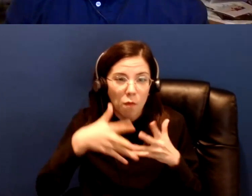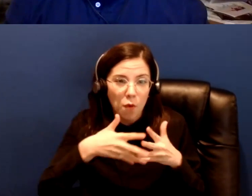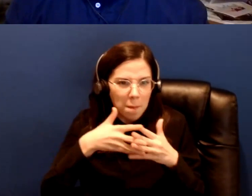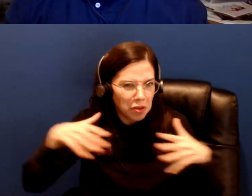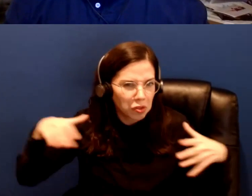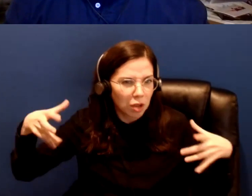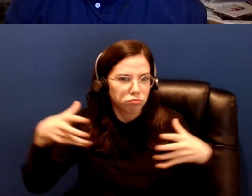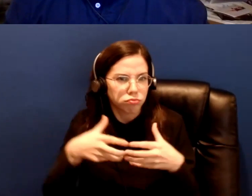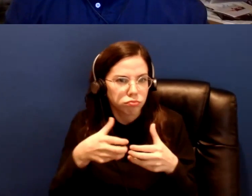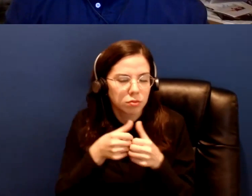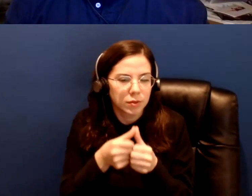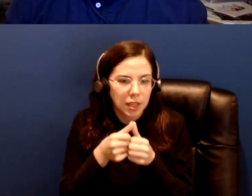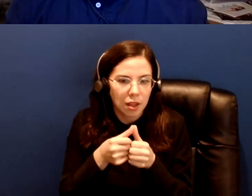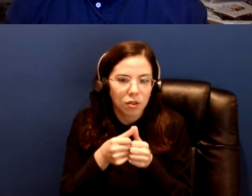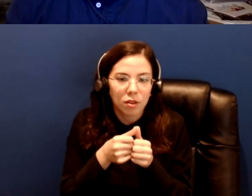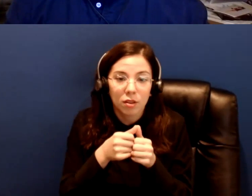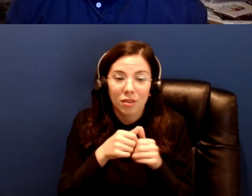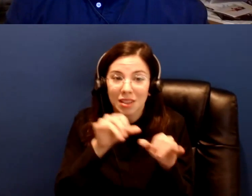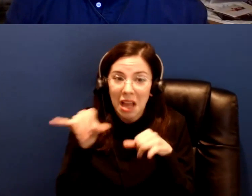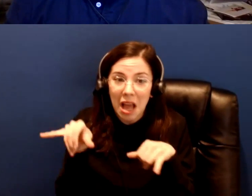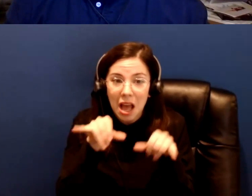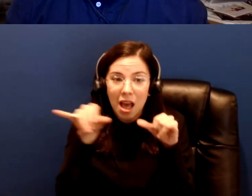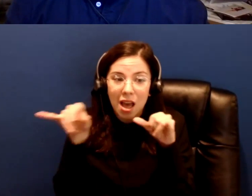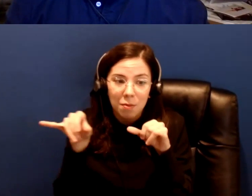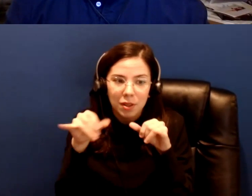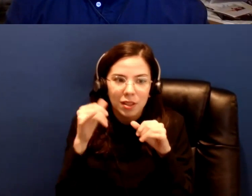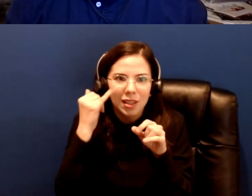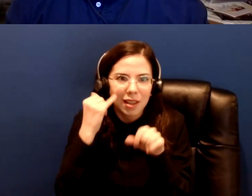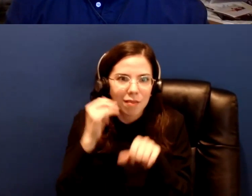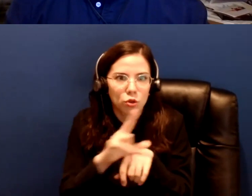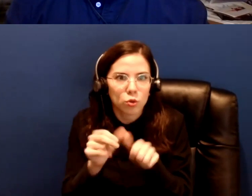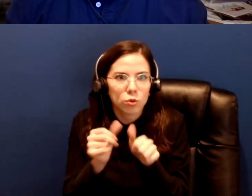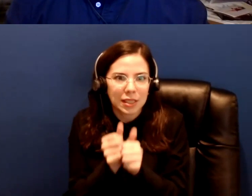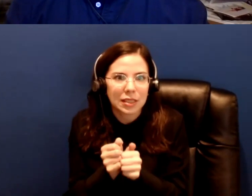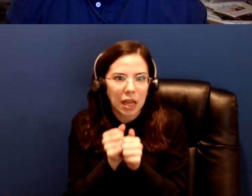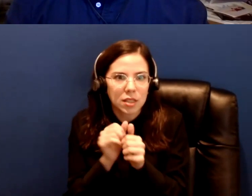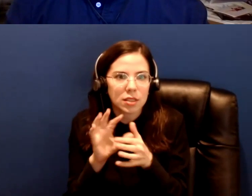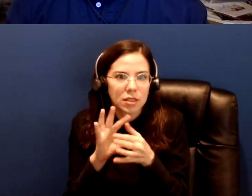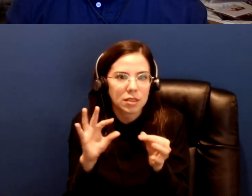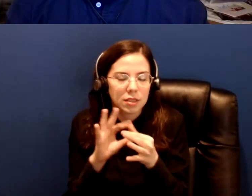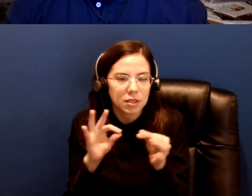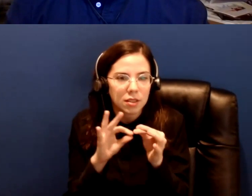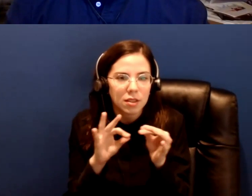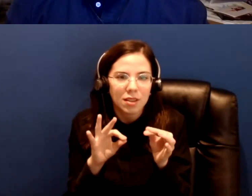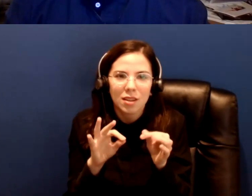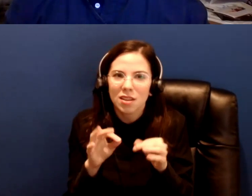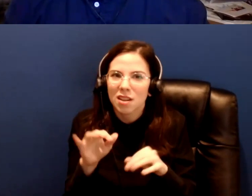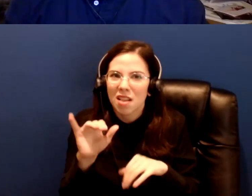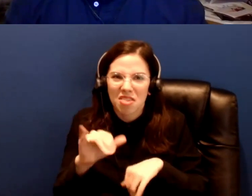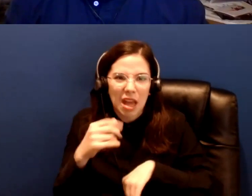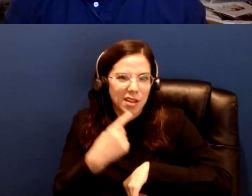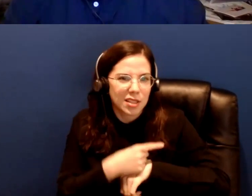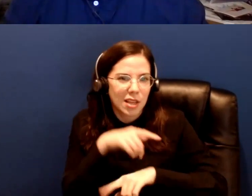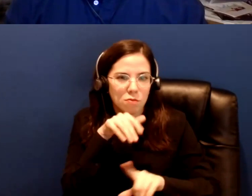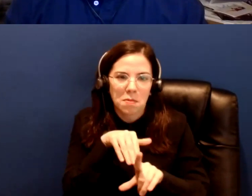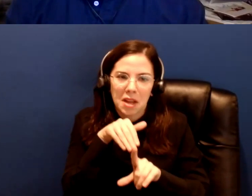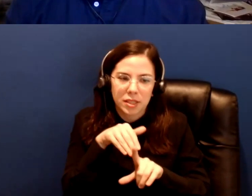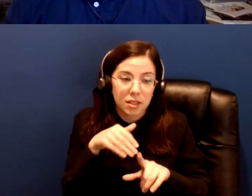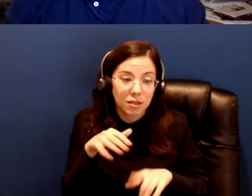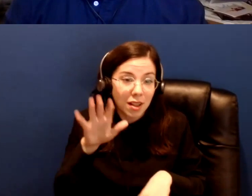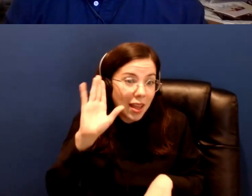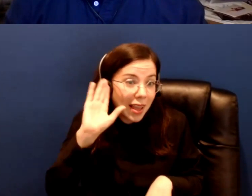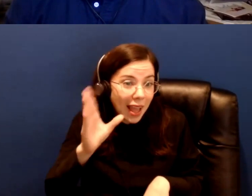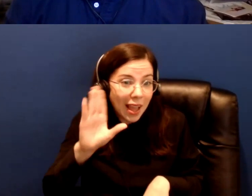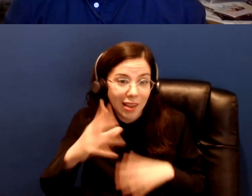is that they're all using, in the cases that they are using SMS, it's only for like day of event reminders, like, hey, your tickets are at